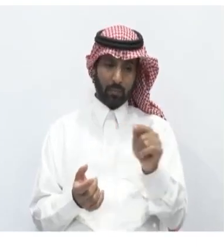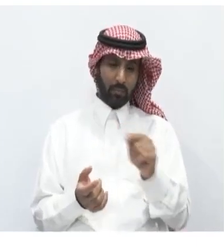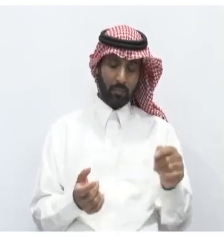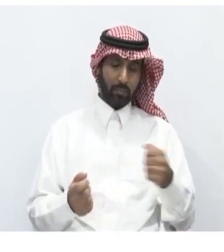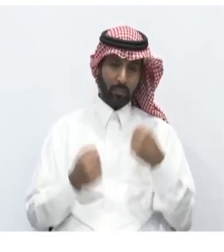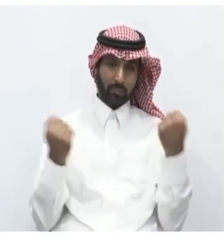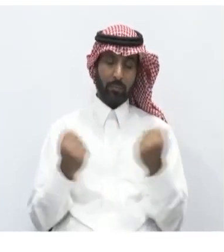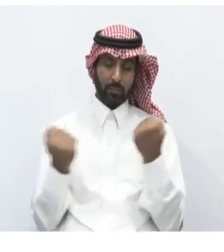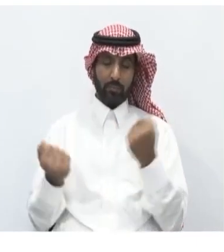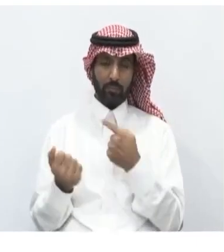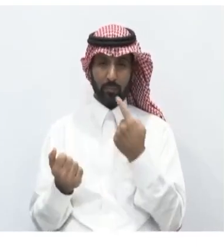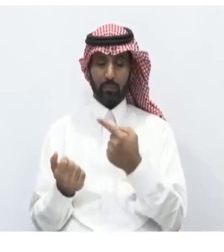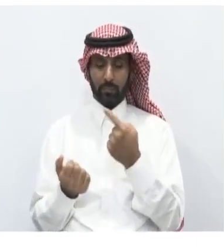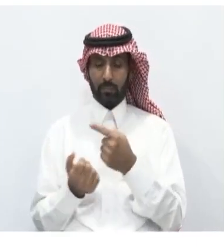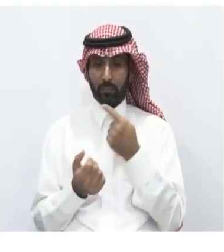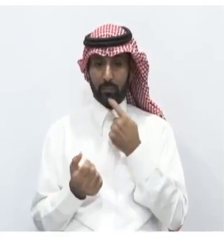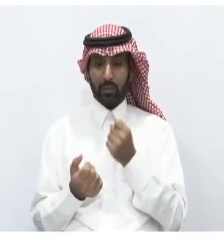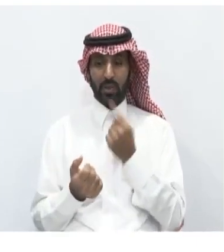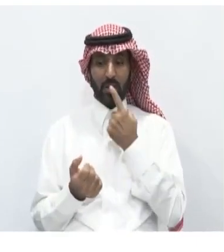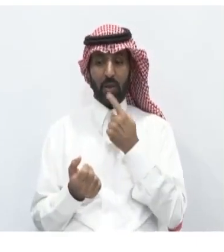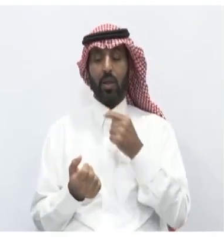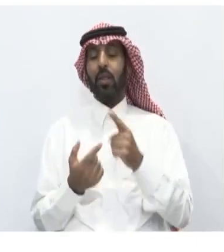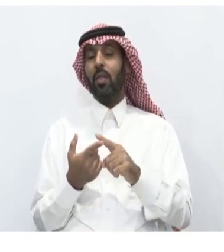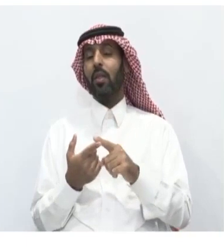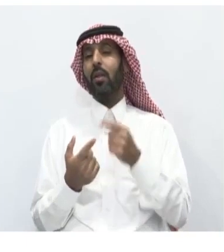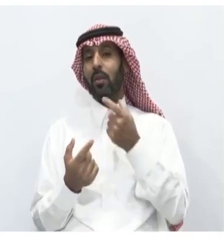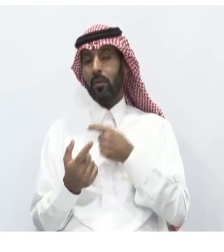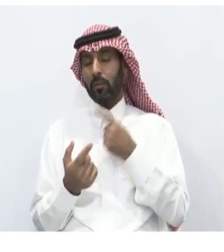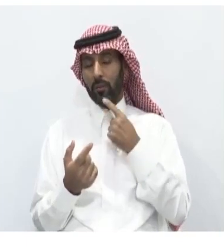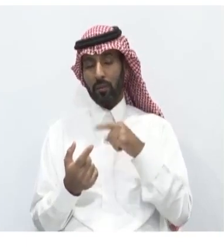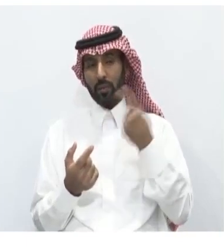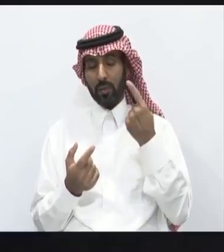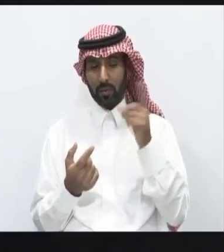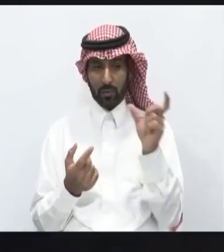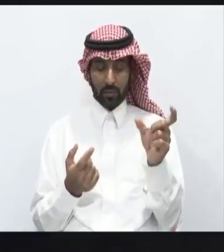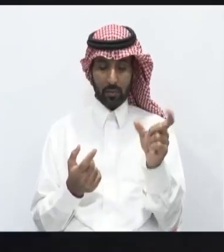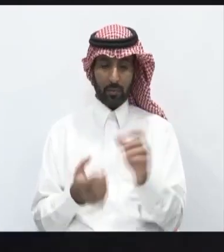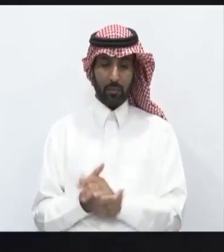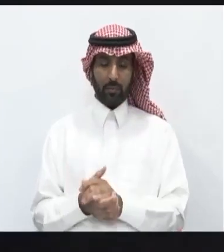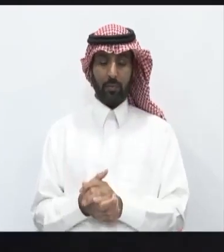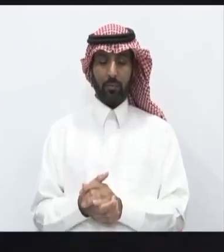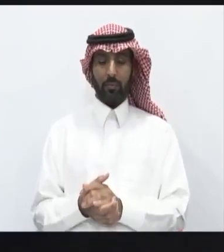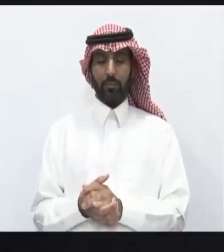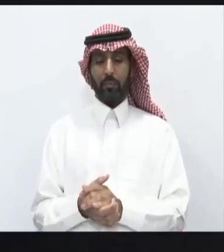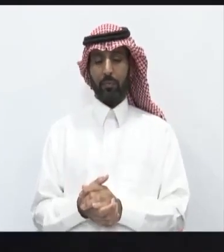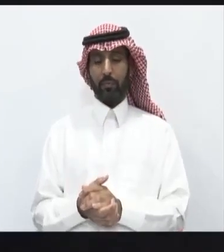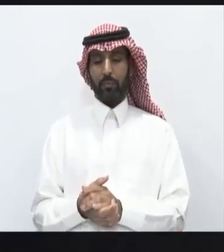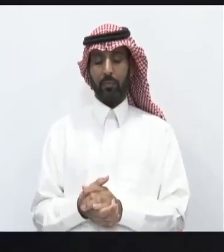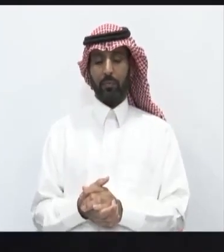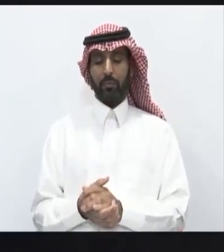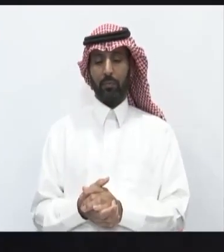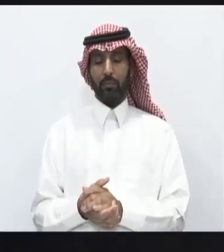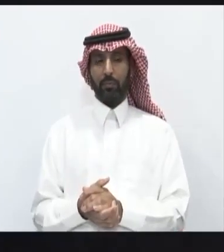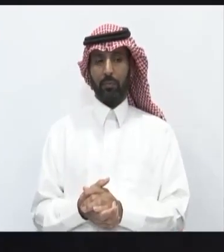practice reading them aloud. Remember to stress the first part. Remember, we stress the first part.